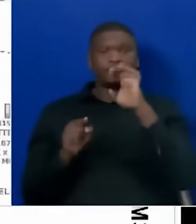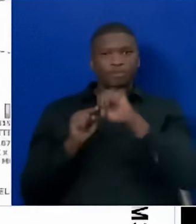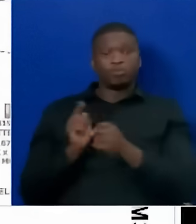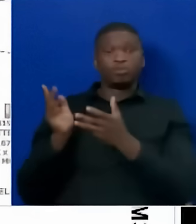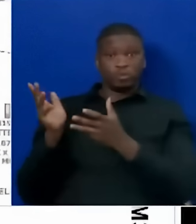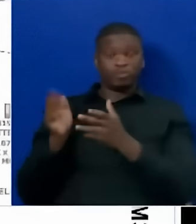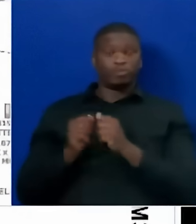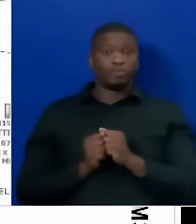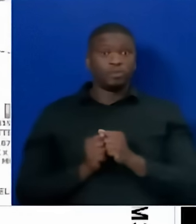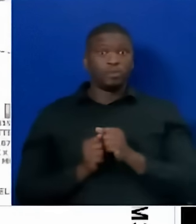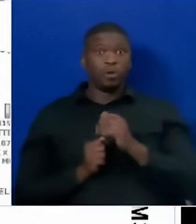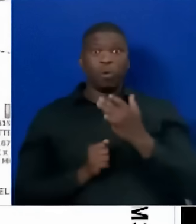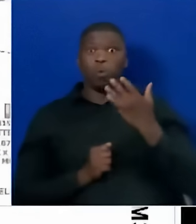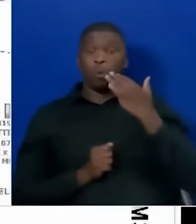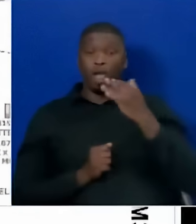the